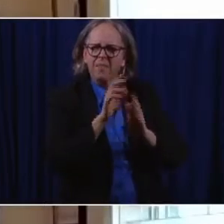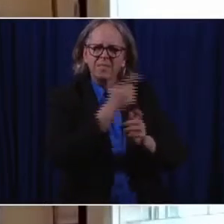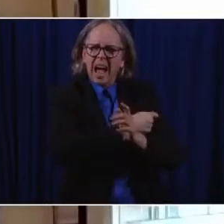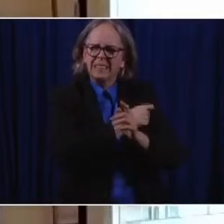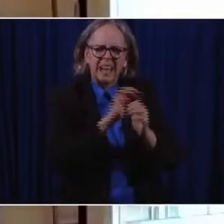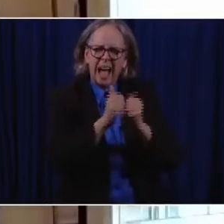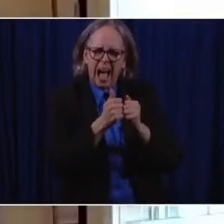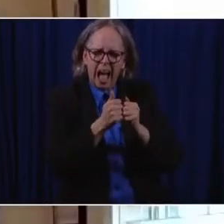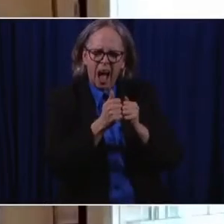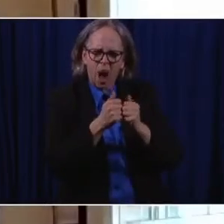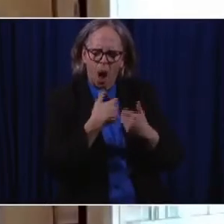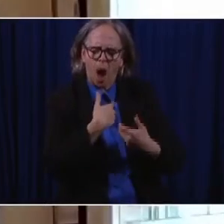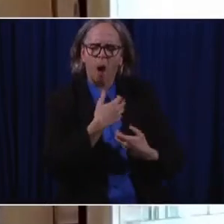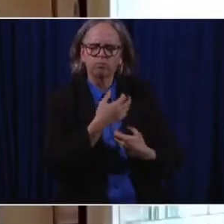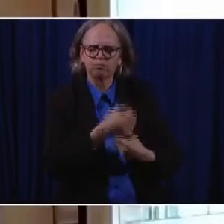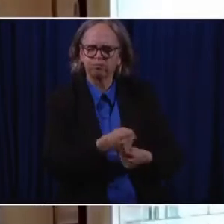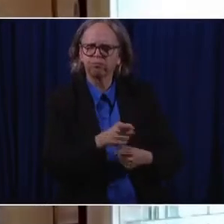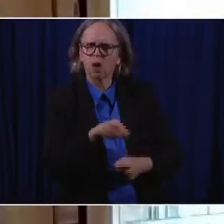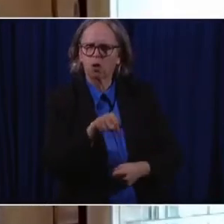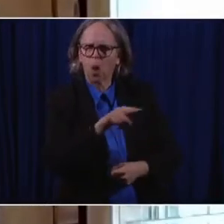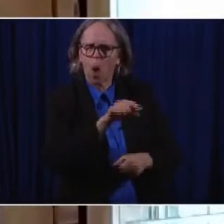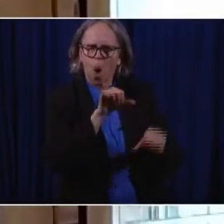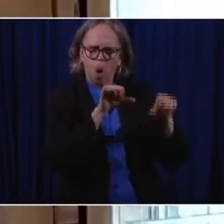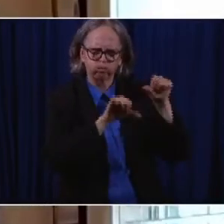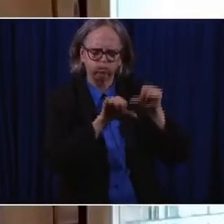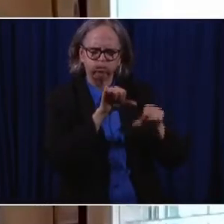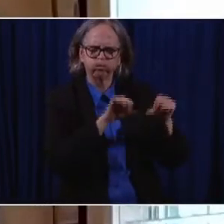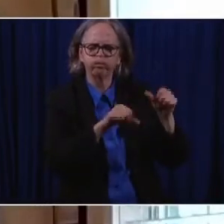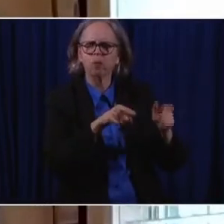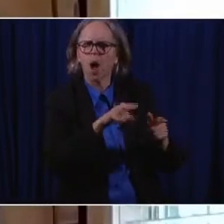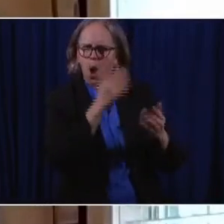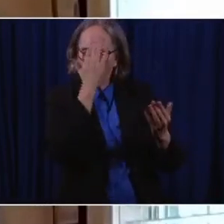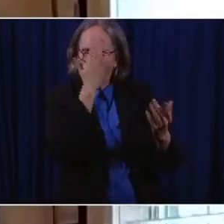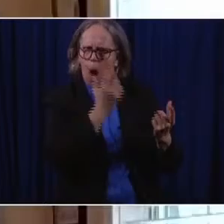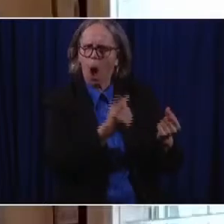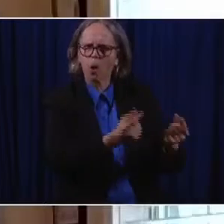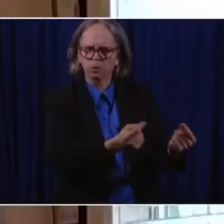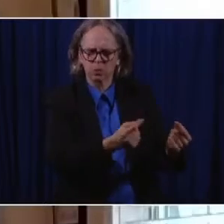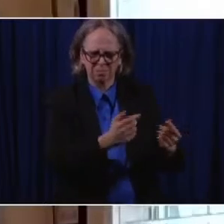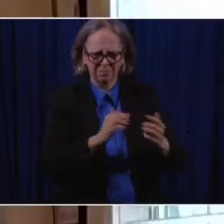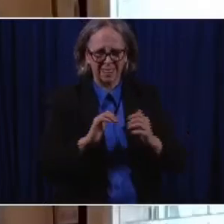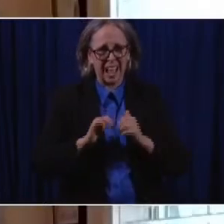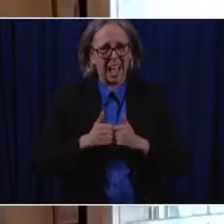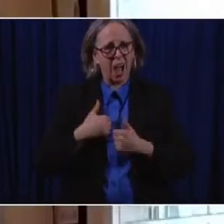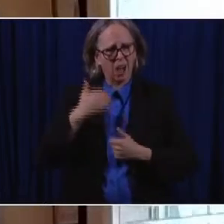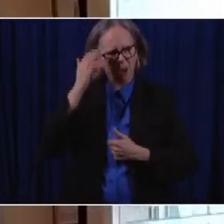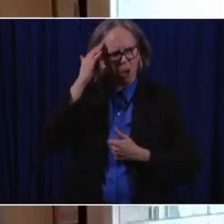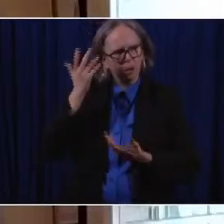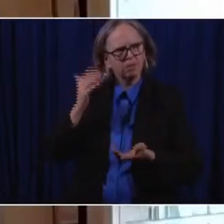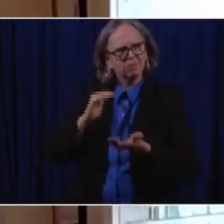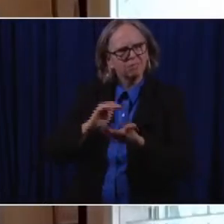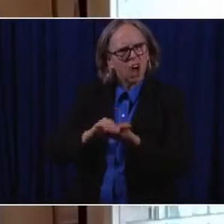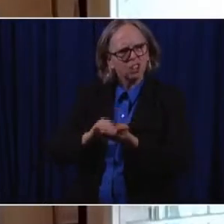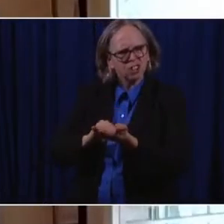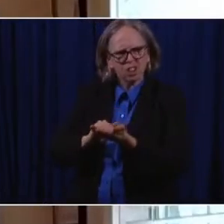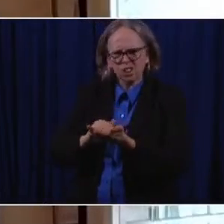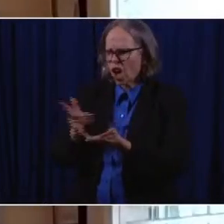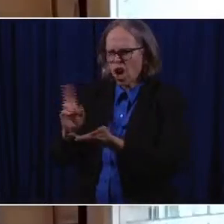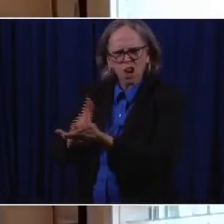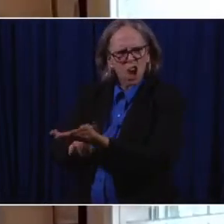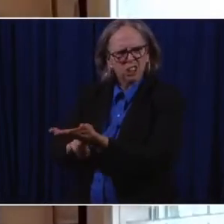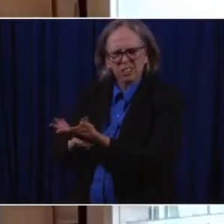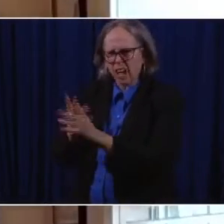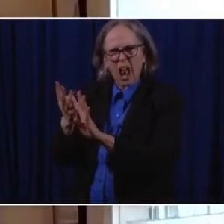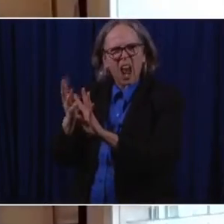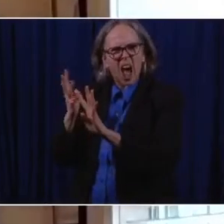the doctors and nurses who are lining up to get these shots. We just on this